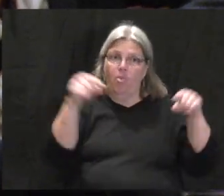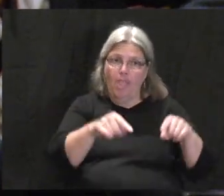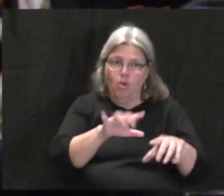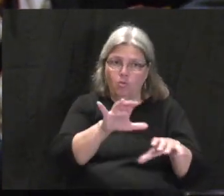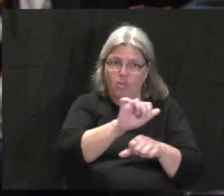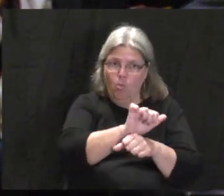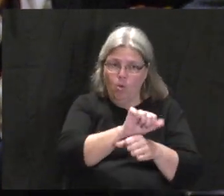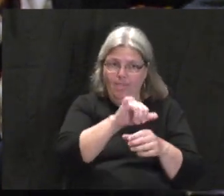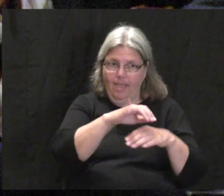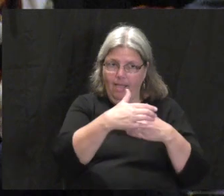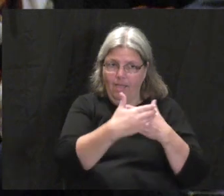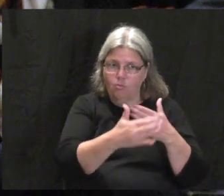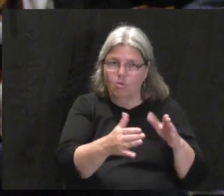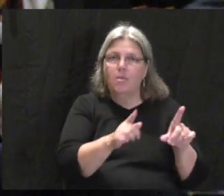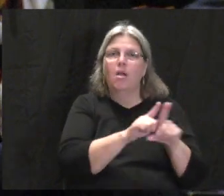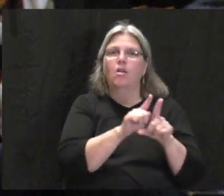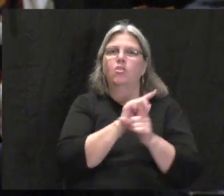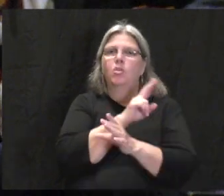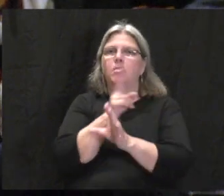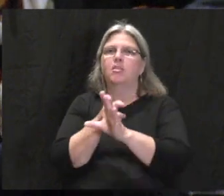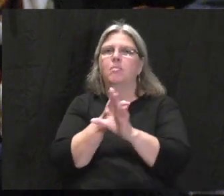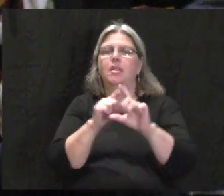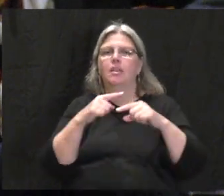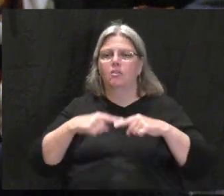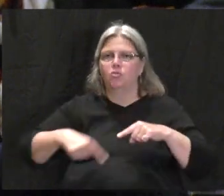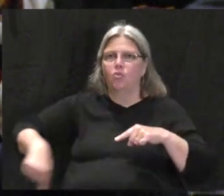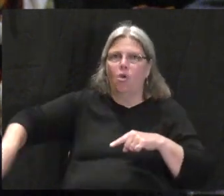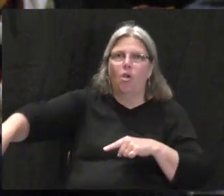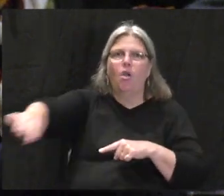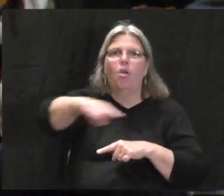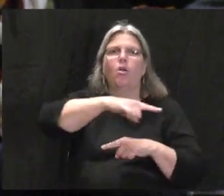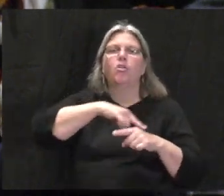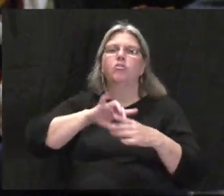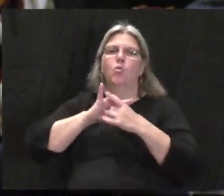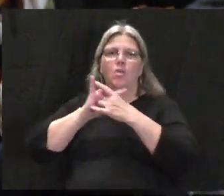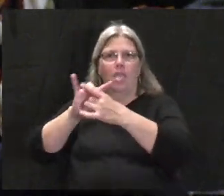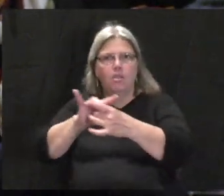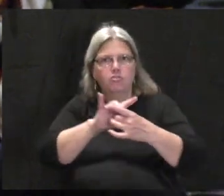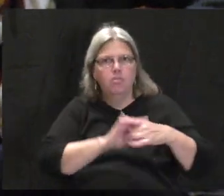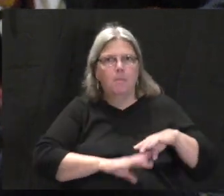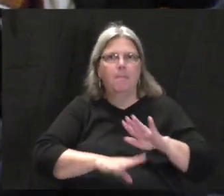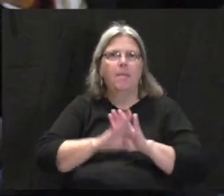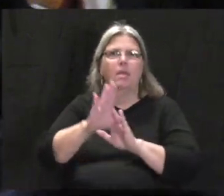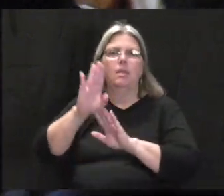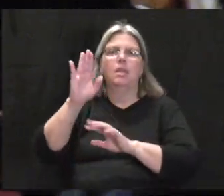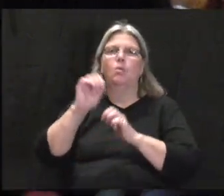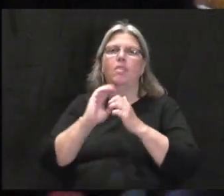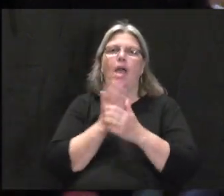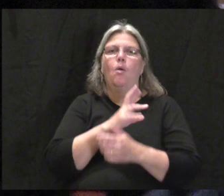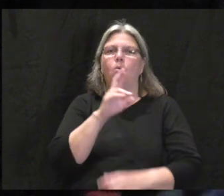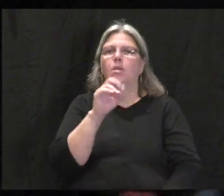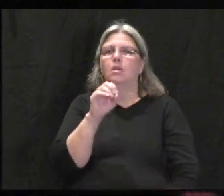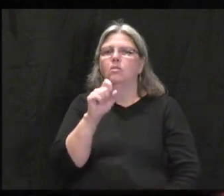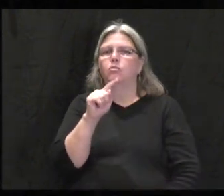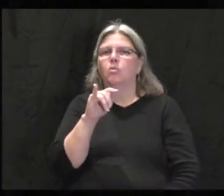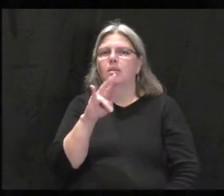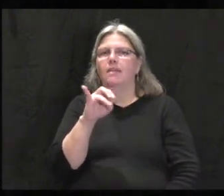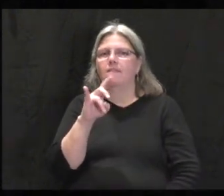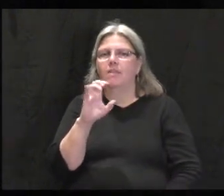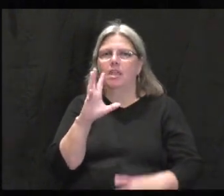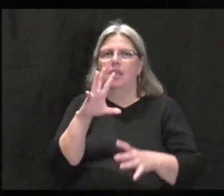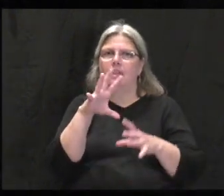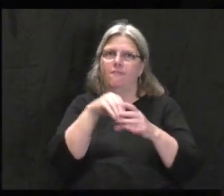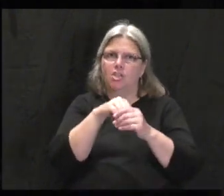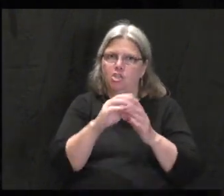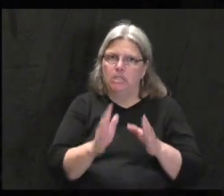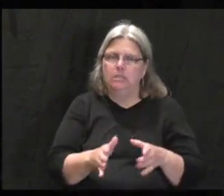that we have seen a decrease in the repeat behaviors of students who are coming over and over again, because that relationship is just not that